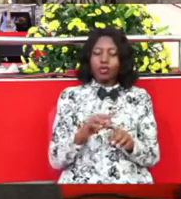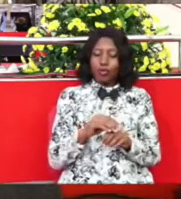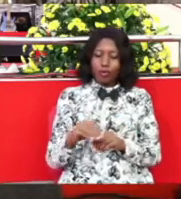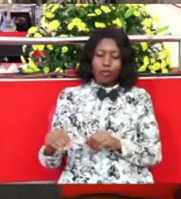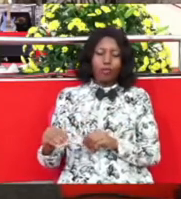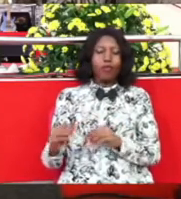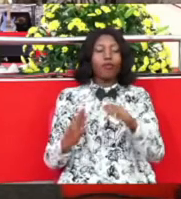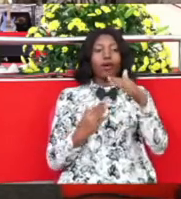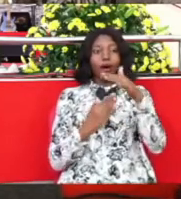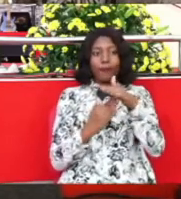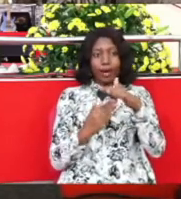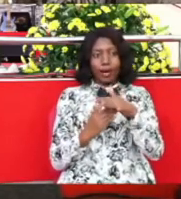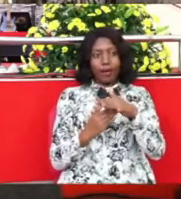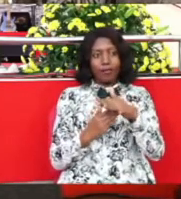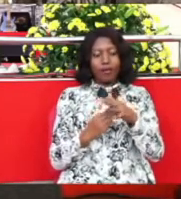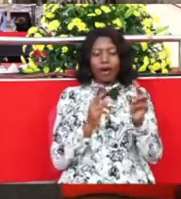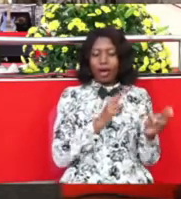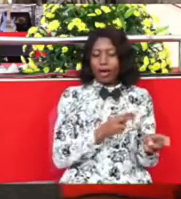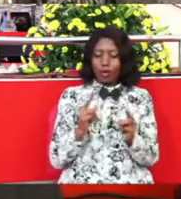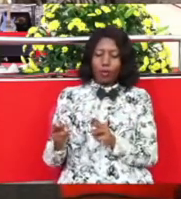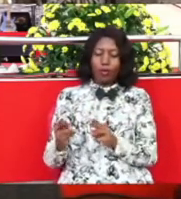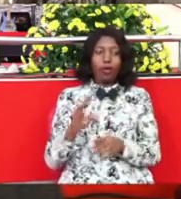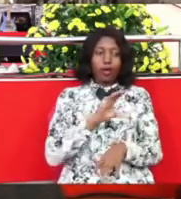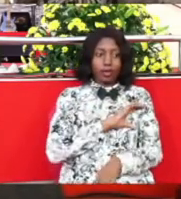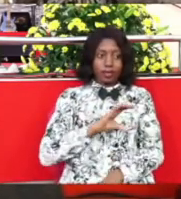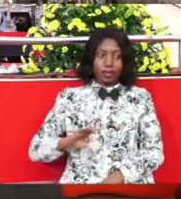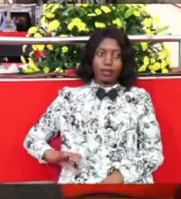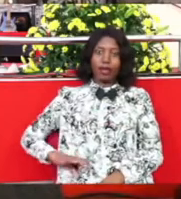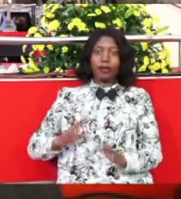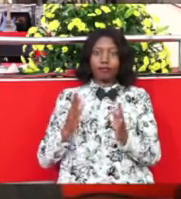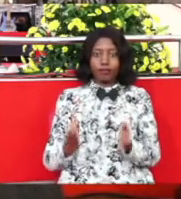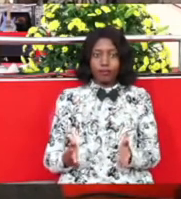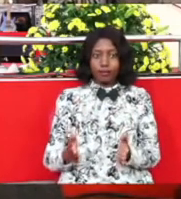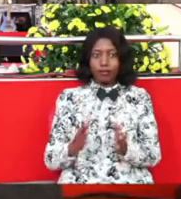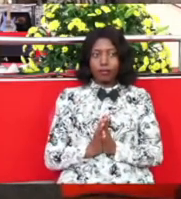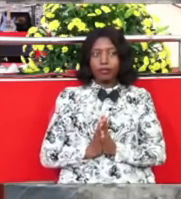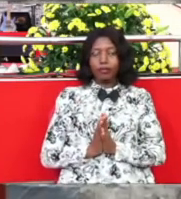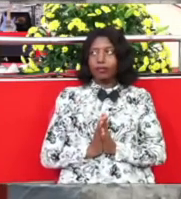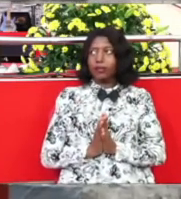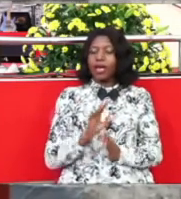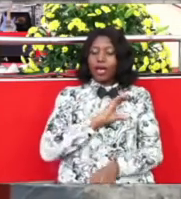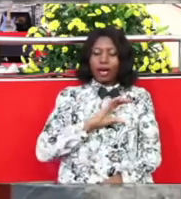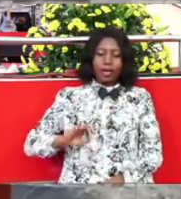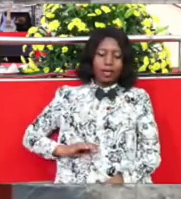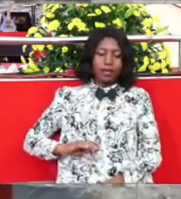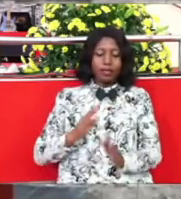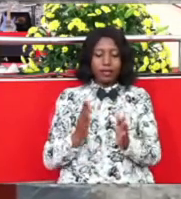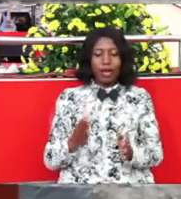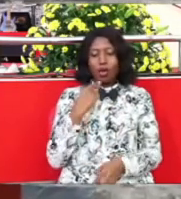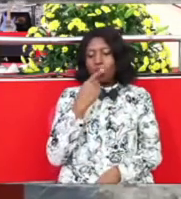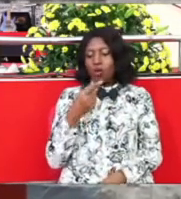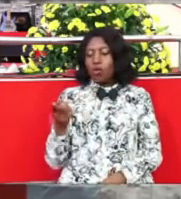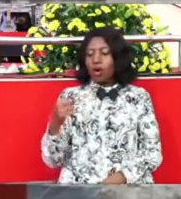nominal Christian. Na tuweze kupita zaidi ya kuwa Mkristo tu wa kawaida. A Christian who comes to church in the morning. Kristo